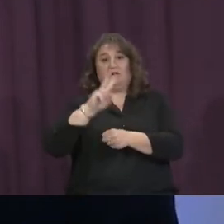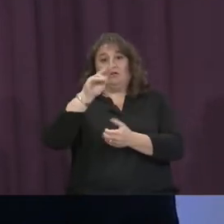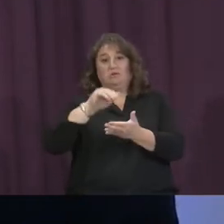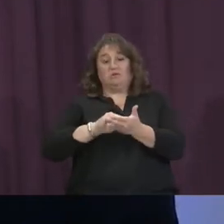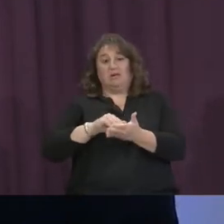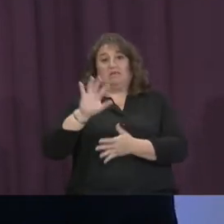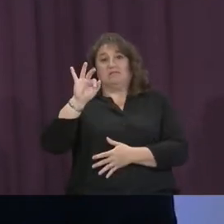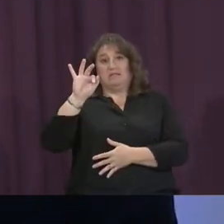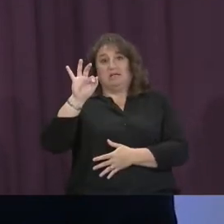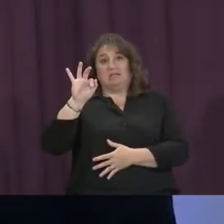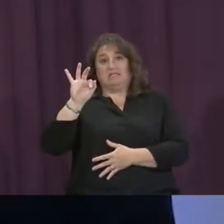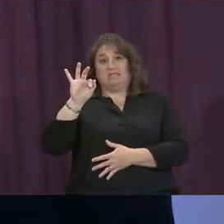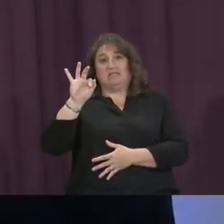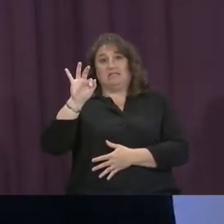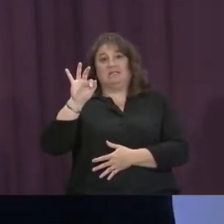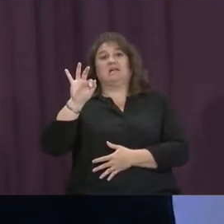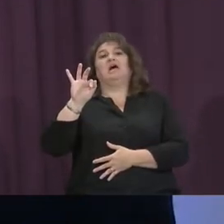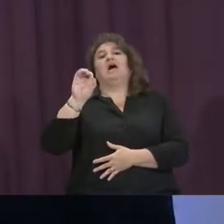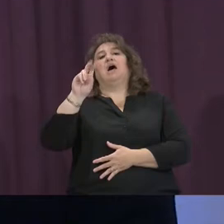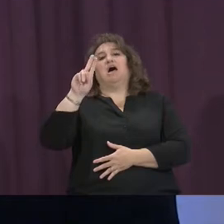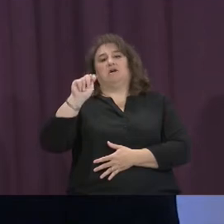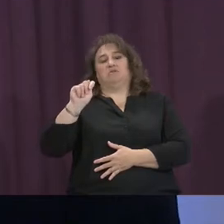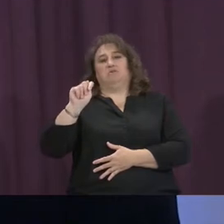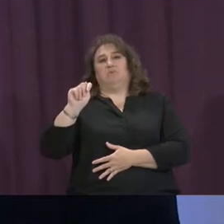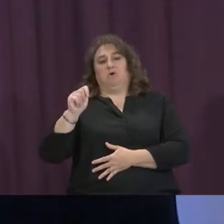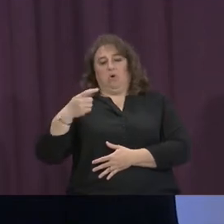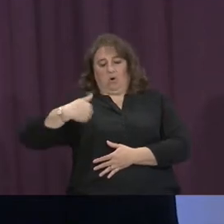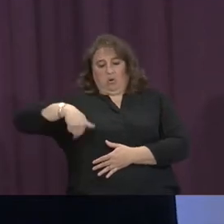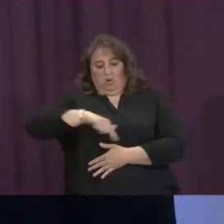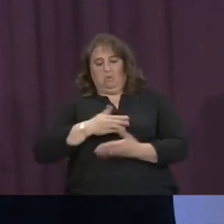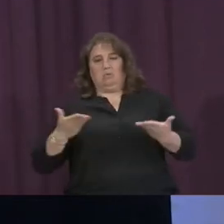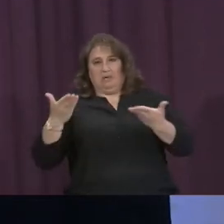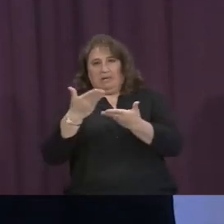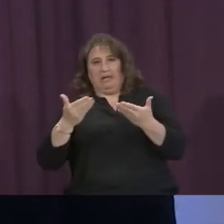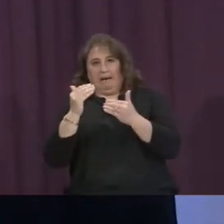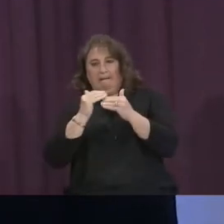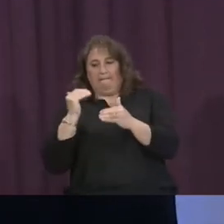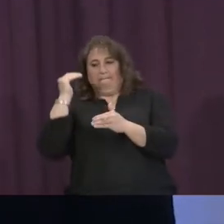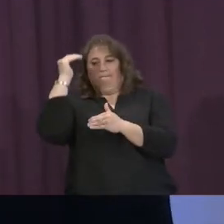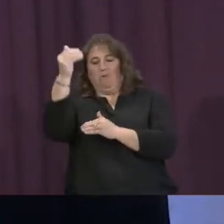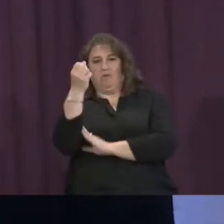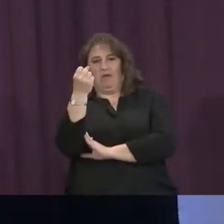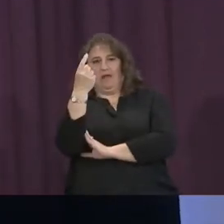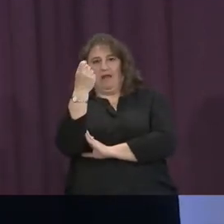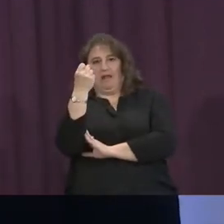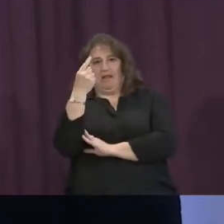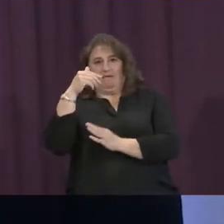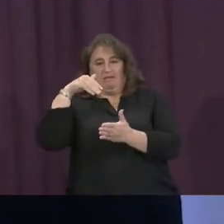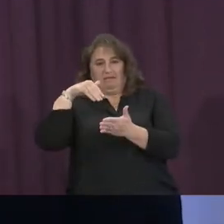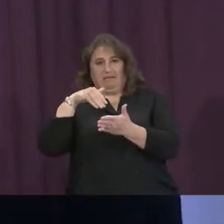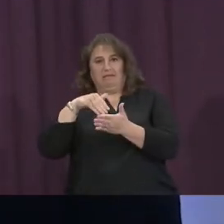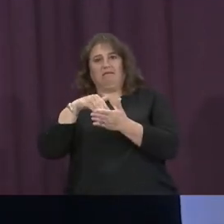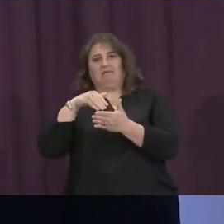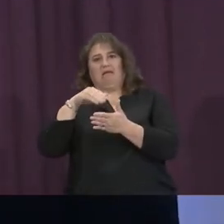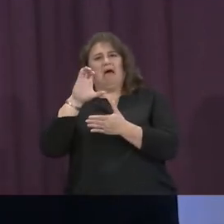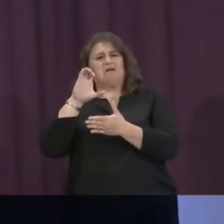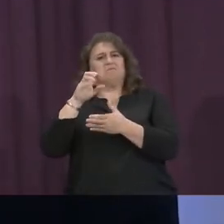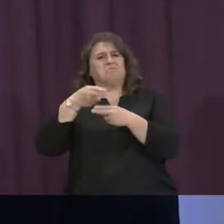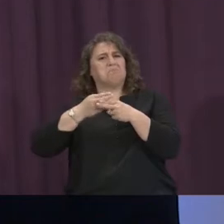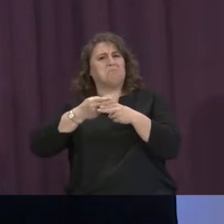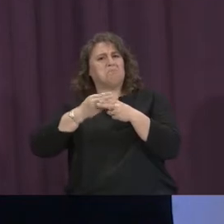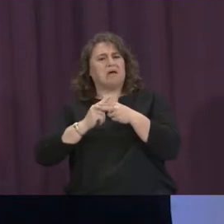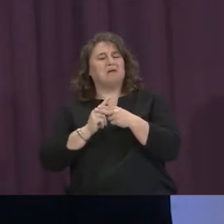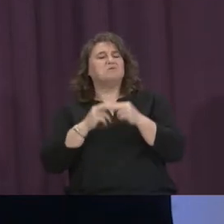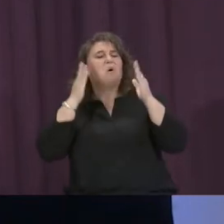of over 11,000 pounds of medication just in Montgomery County alone. We hope to break that record so